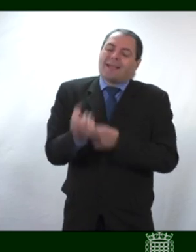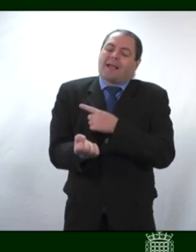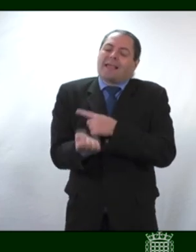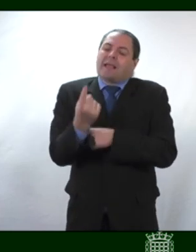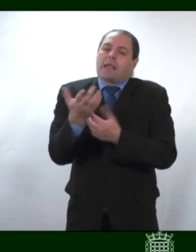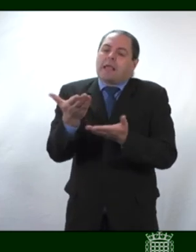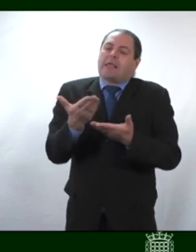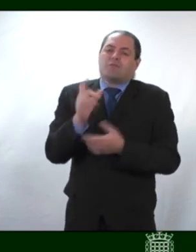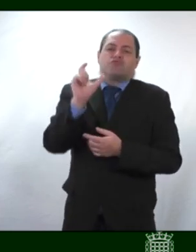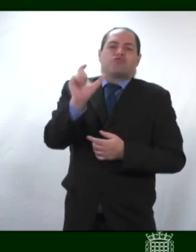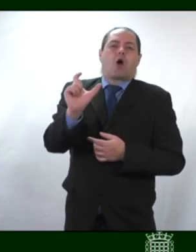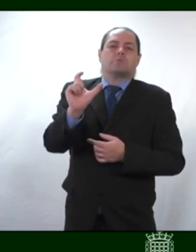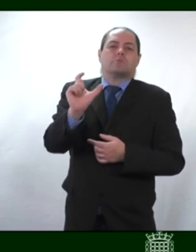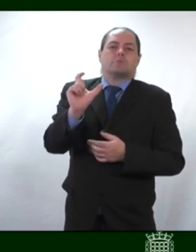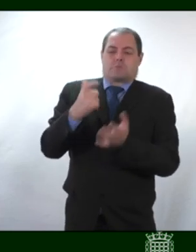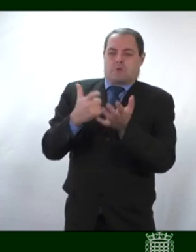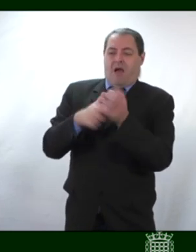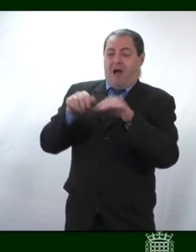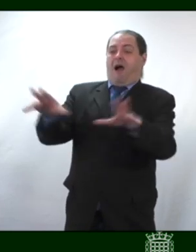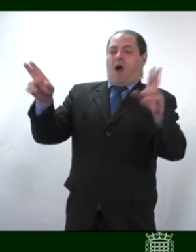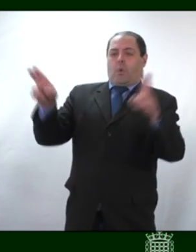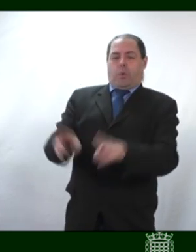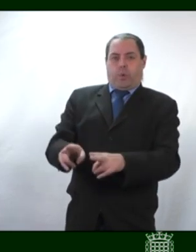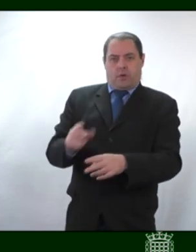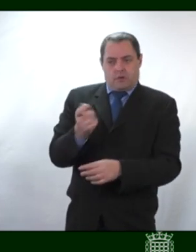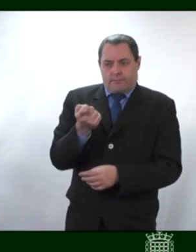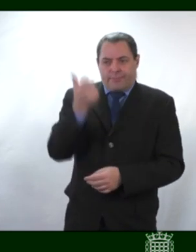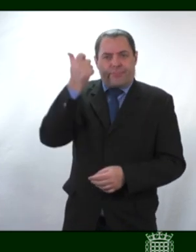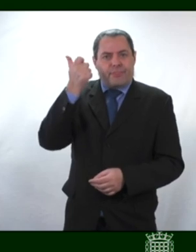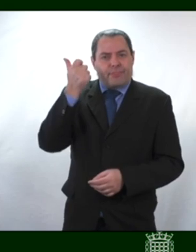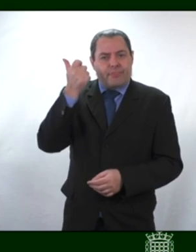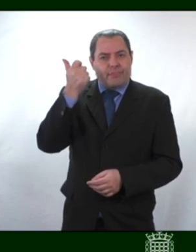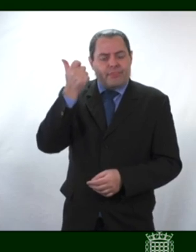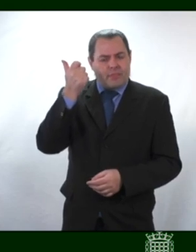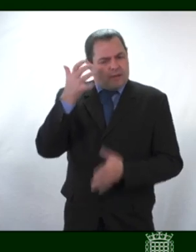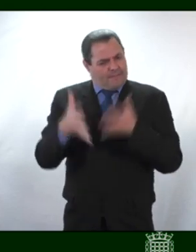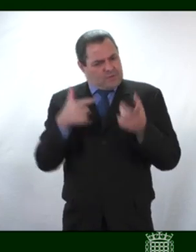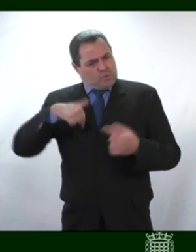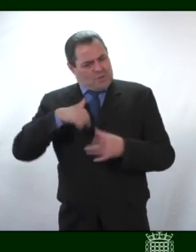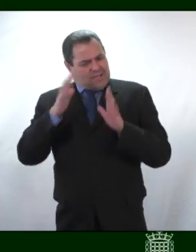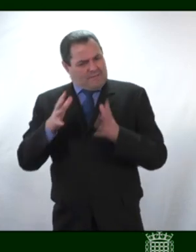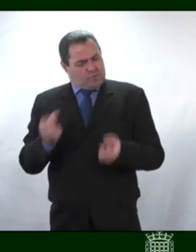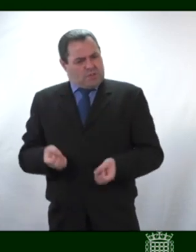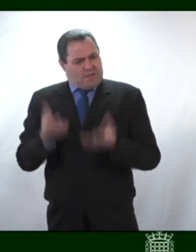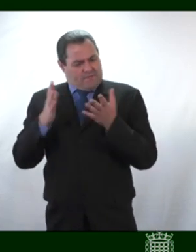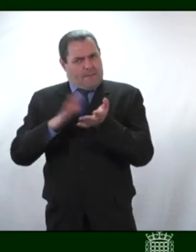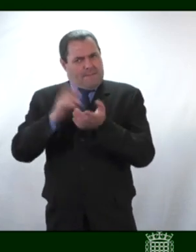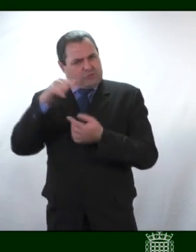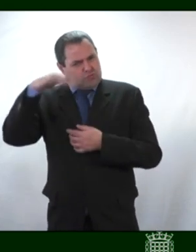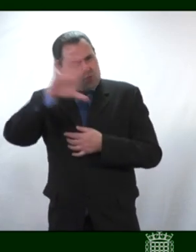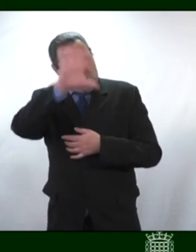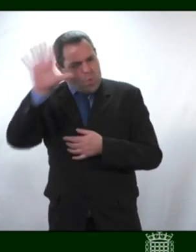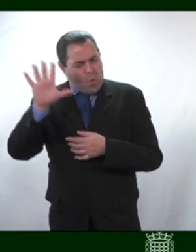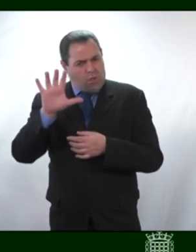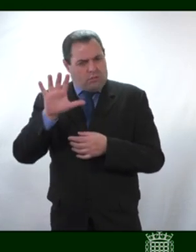R down. So how will the sacrifices the Prime Minister is forcing upon the people in the north bring down